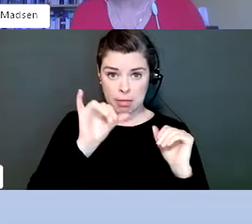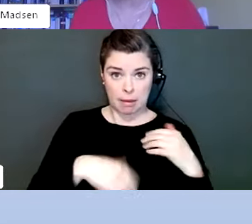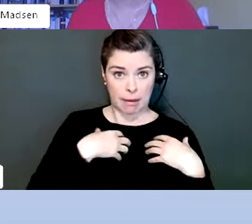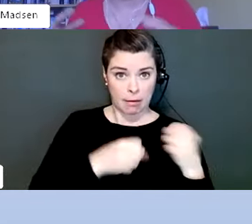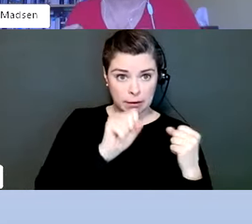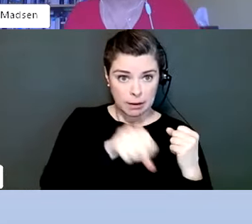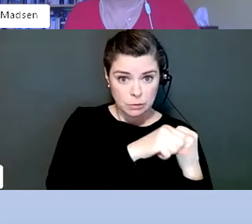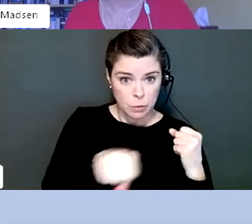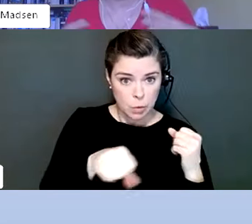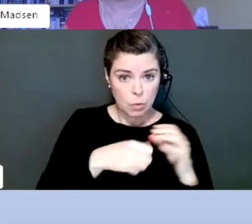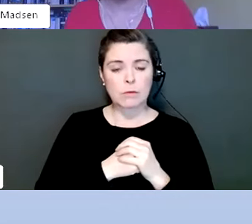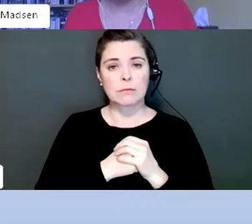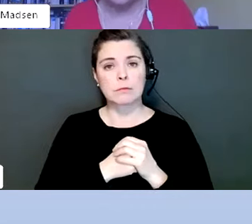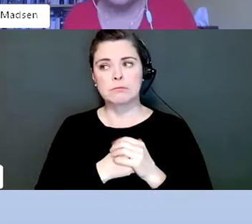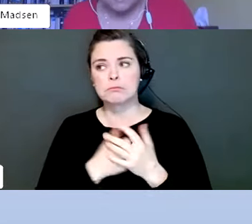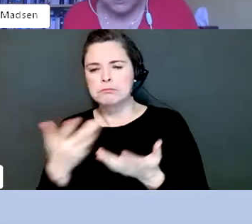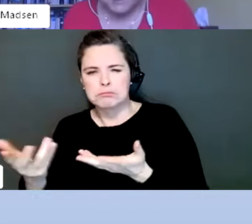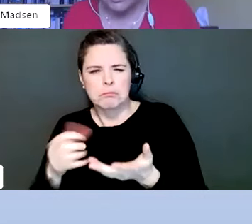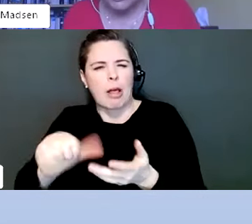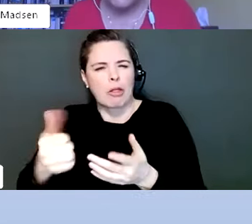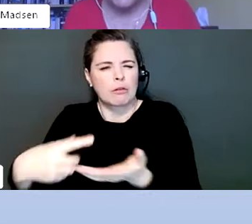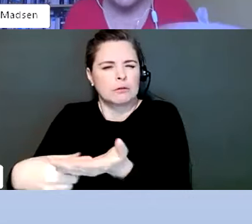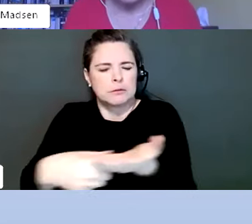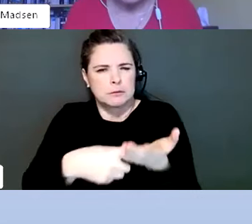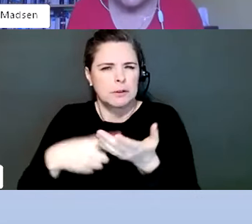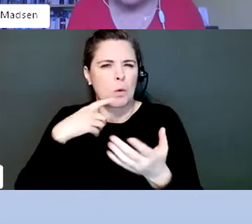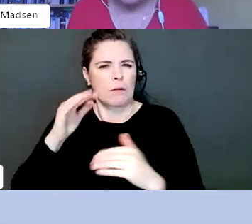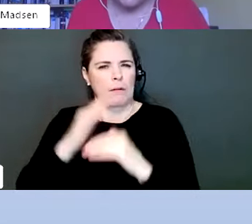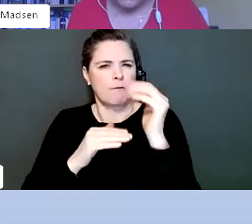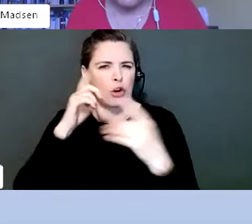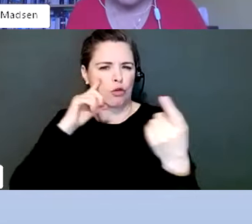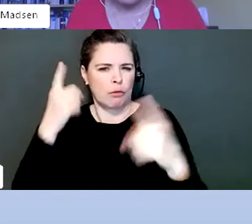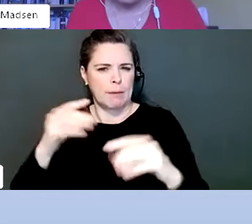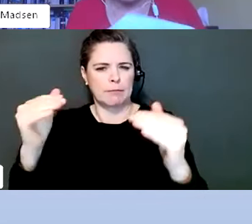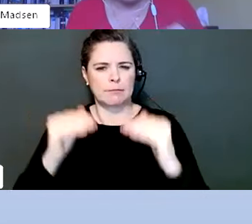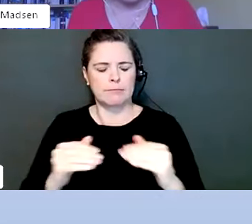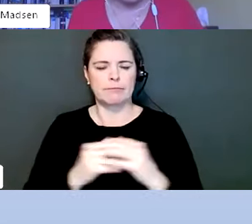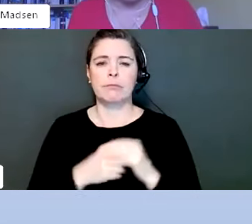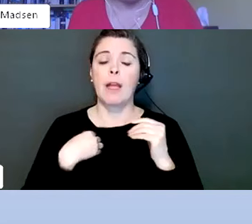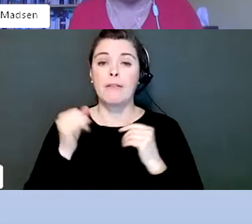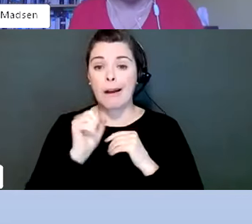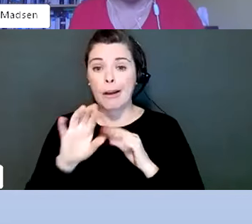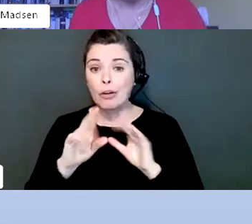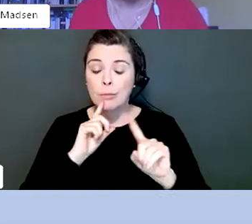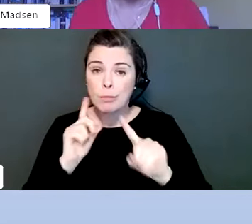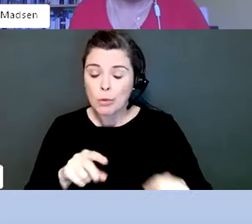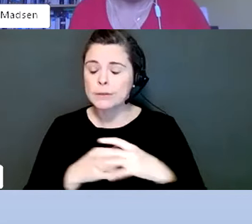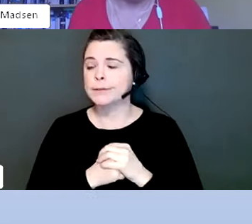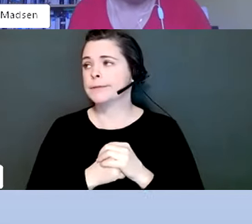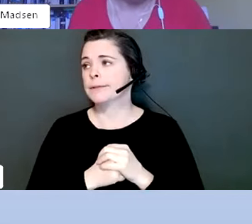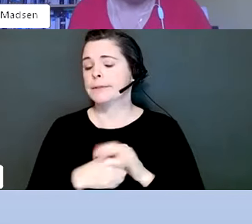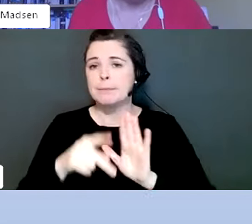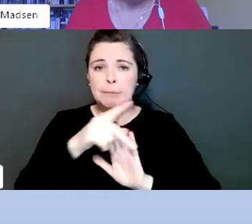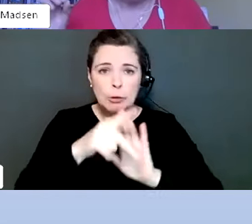reports, examples of templates for policy and procedures, and posters themselves. Now,